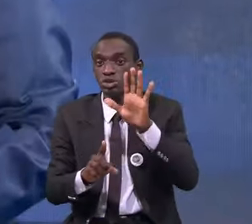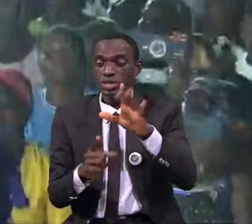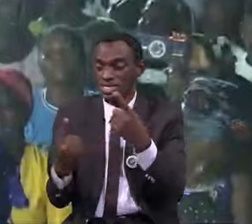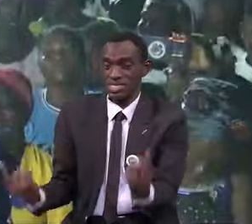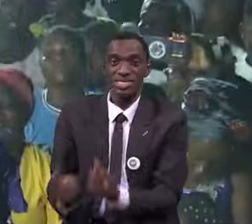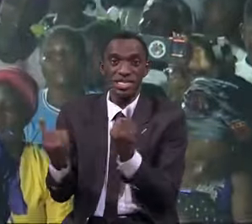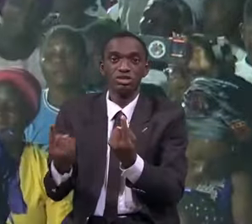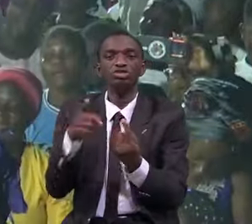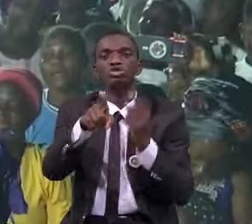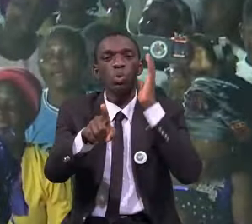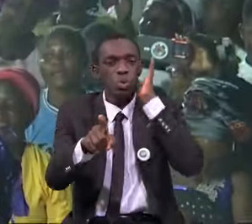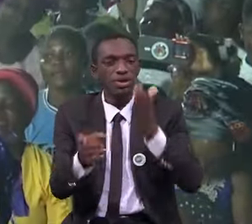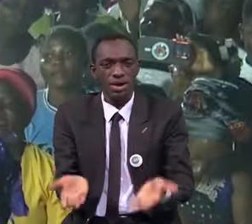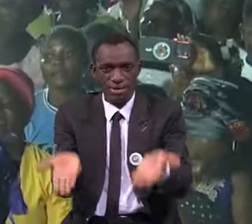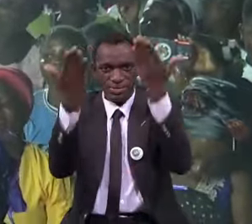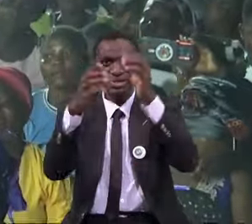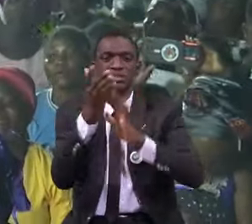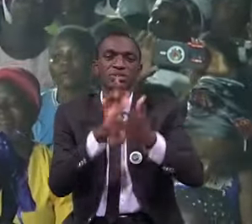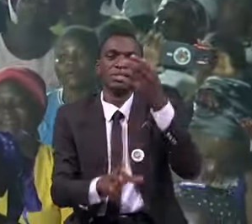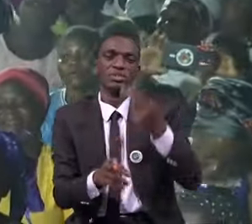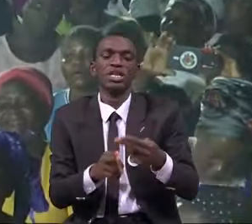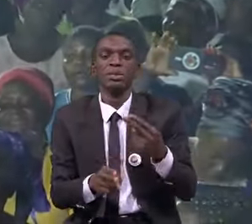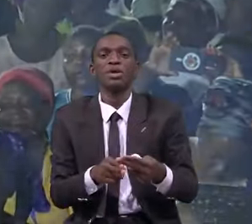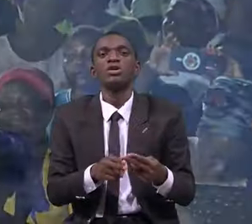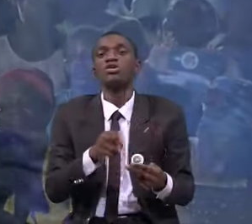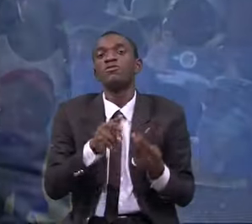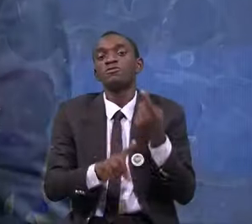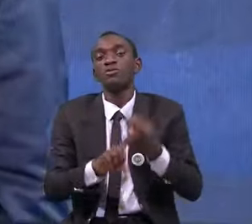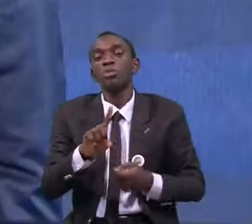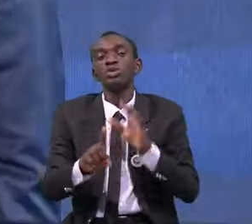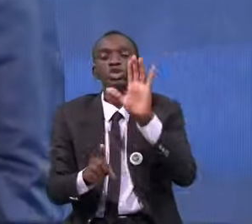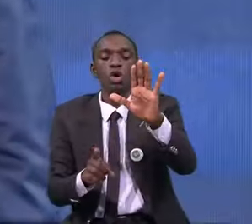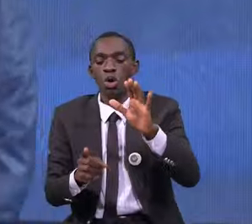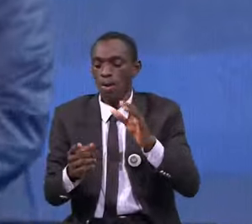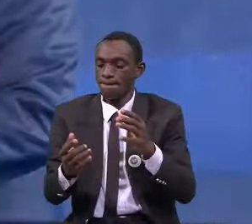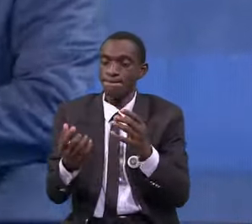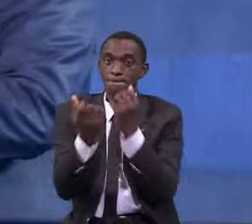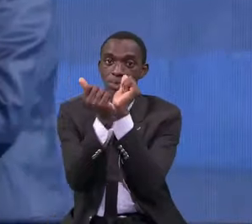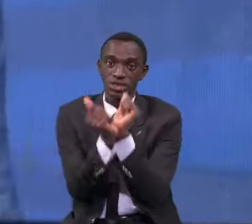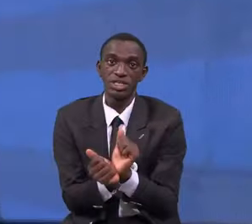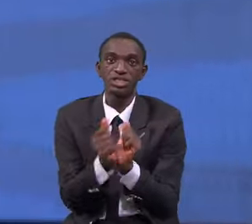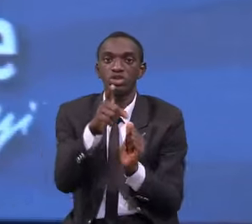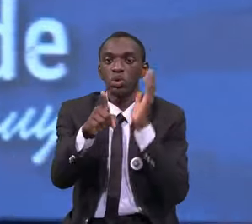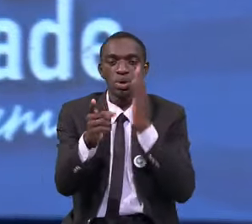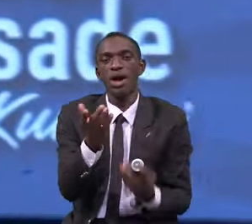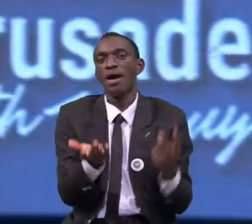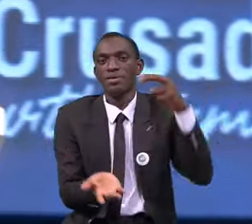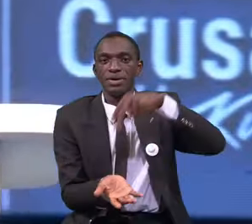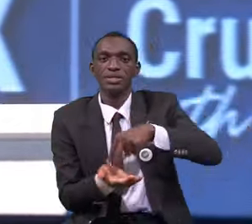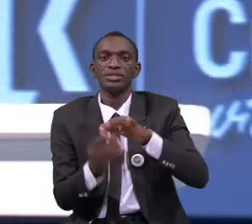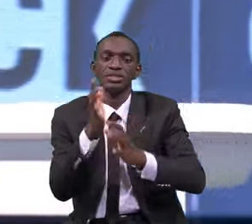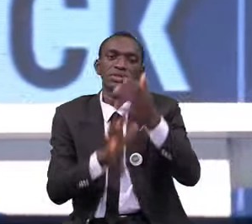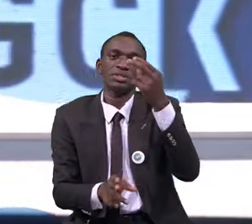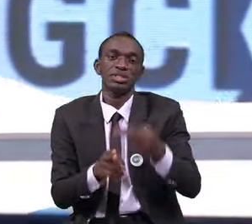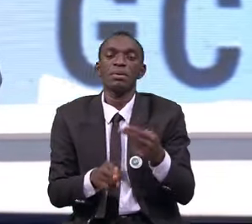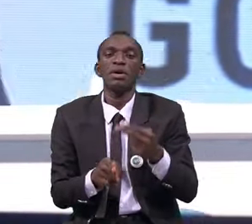will arise. From your bondage, you will arise. From every hope